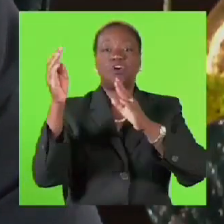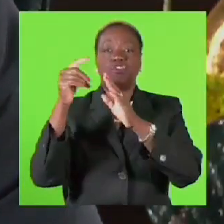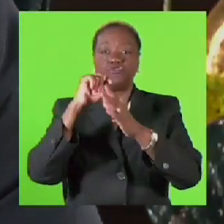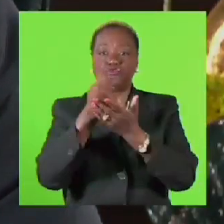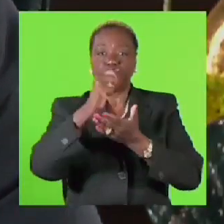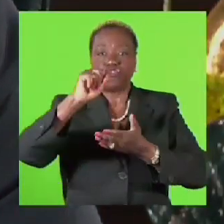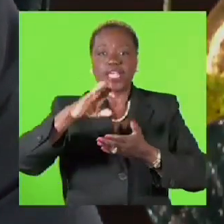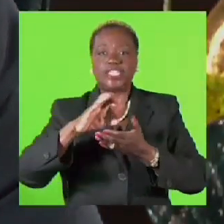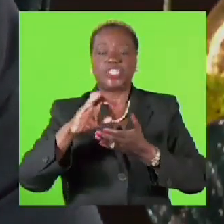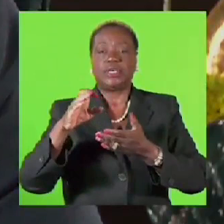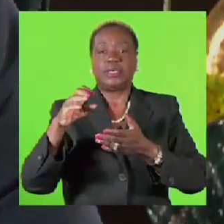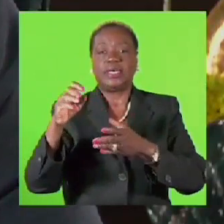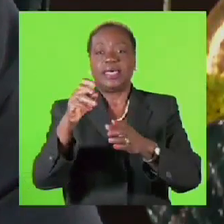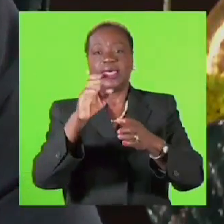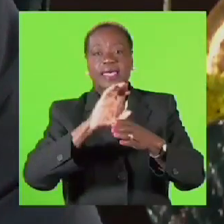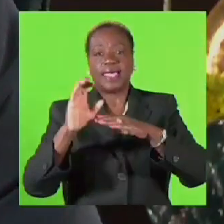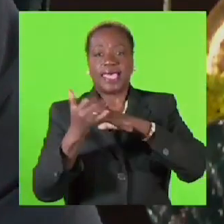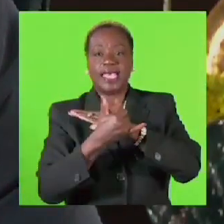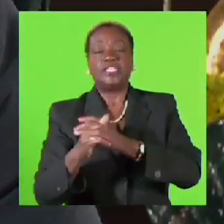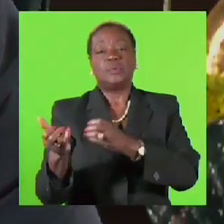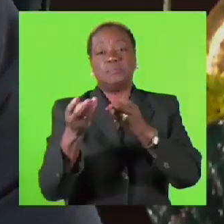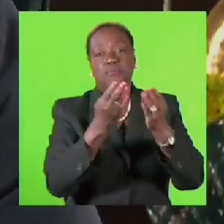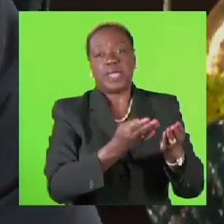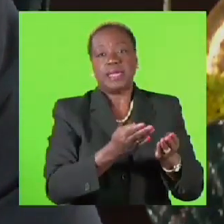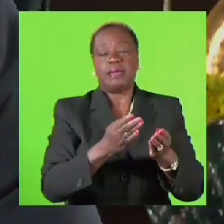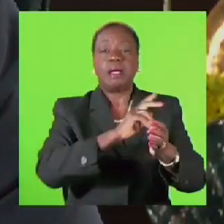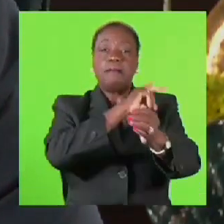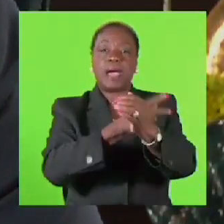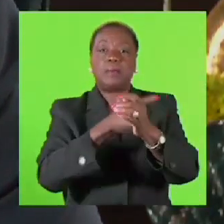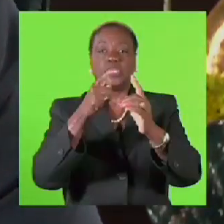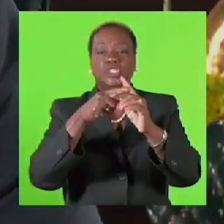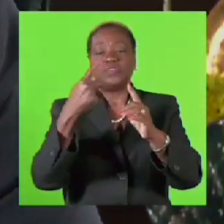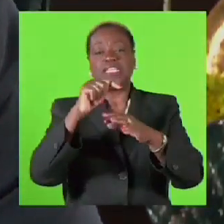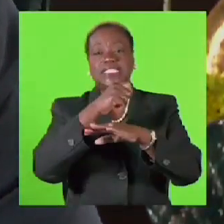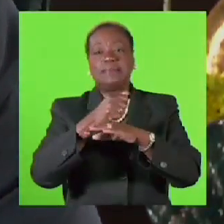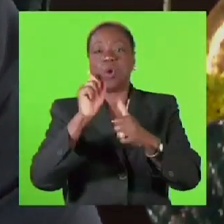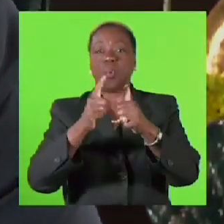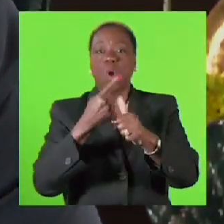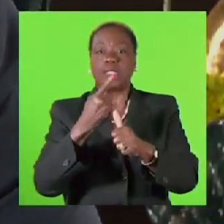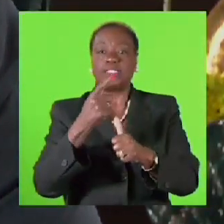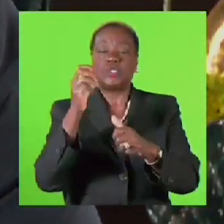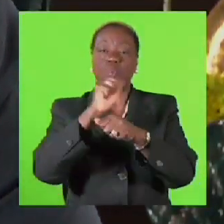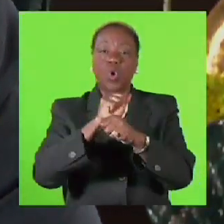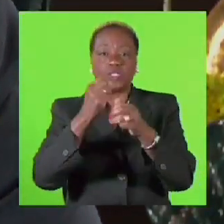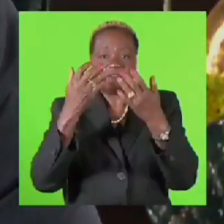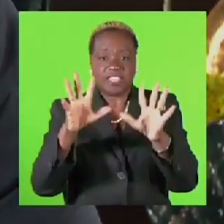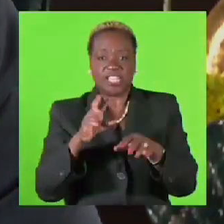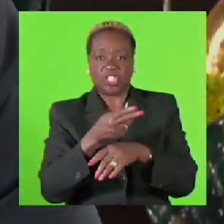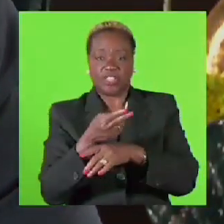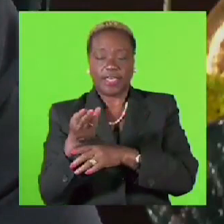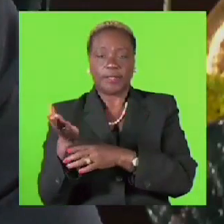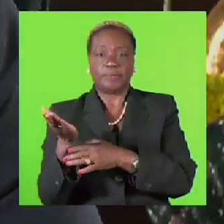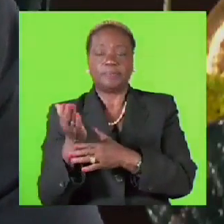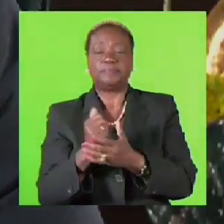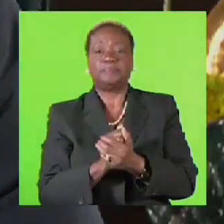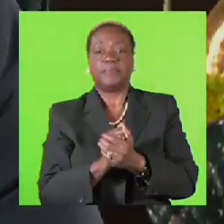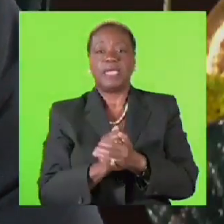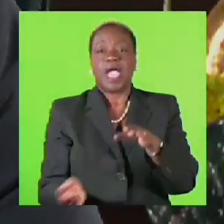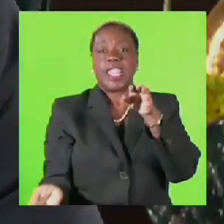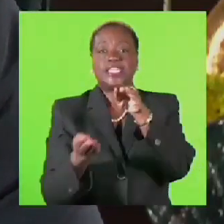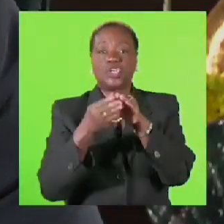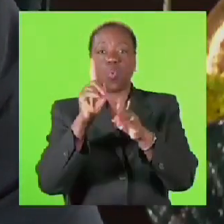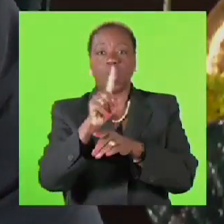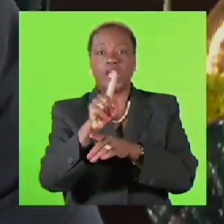in preparation to bring power to the settlement once work has been completed there.